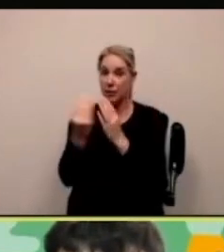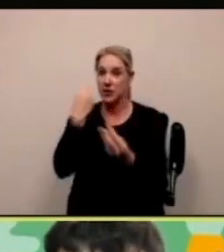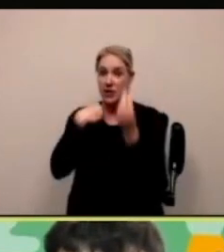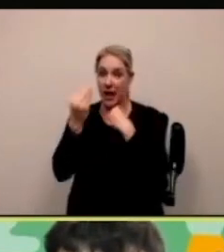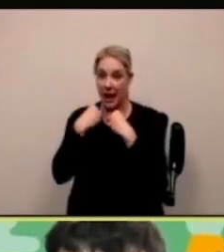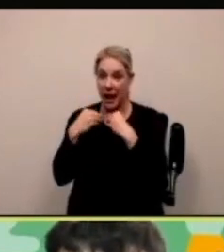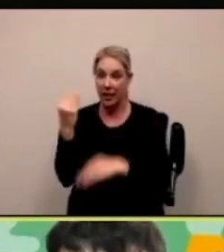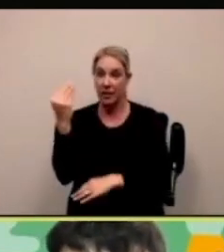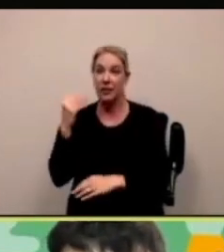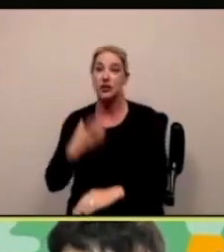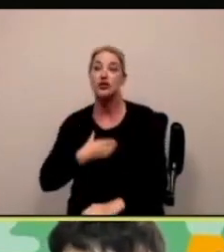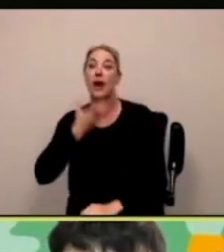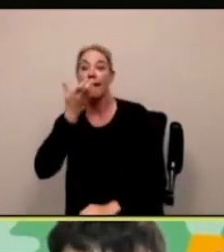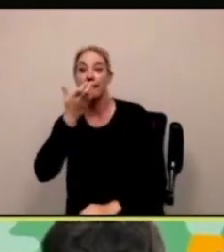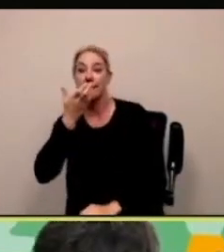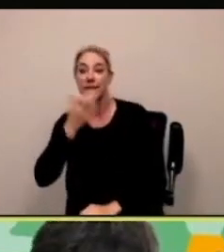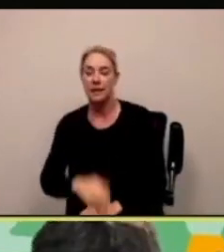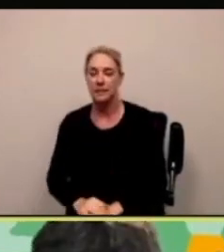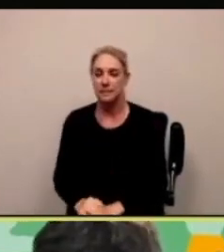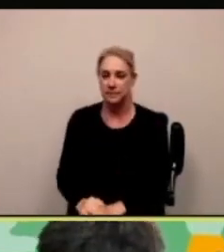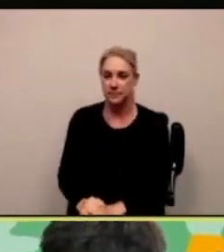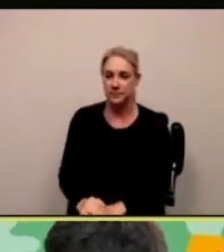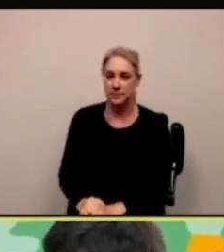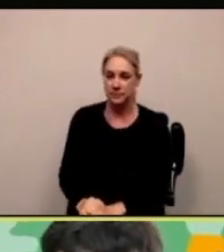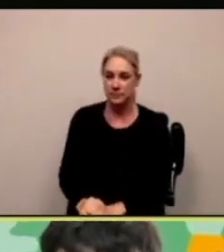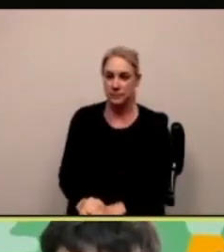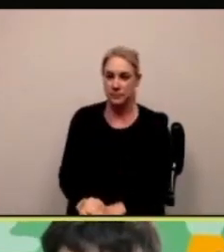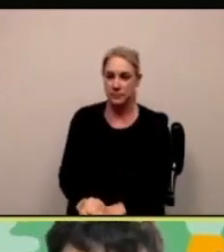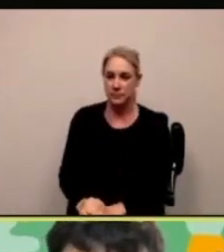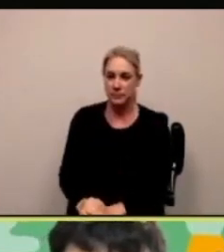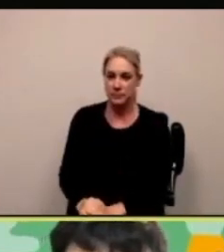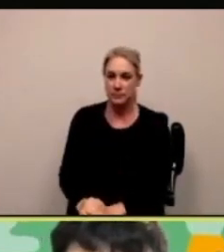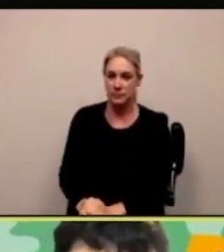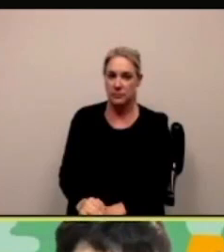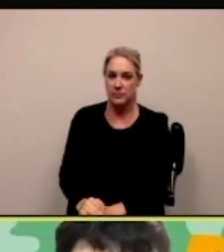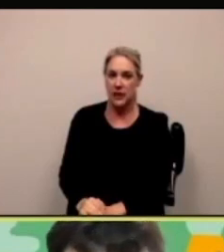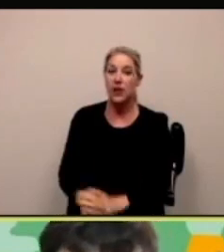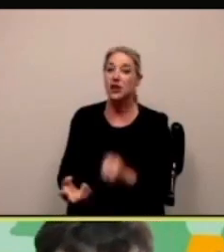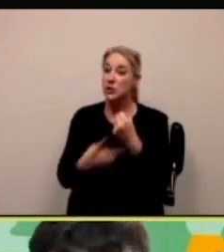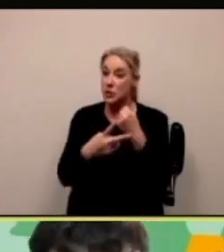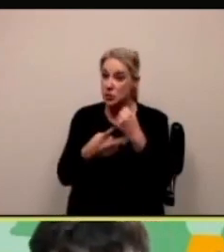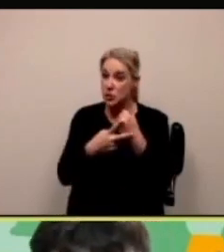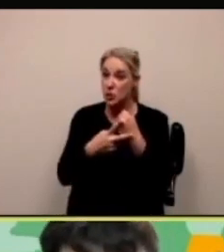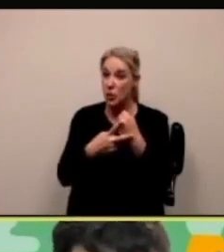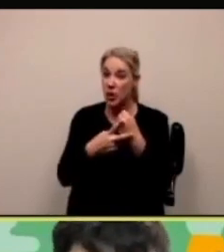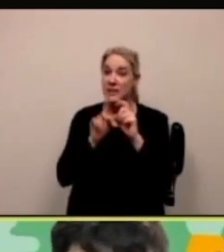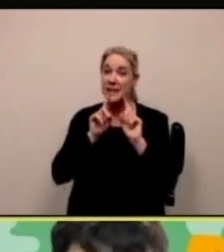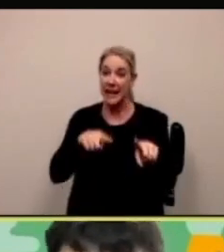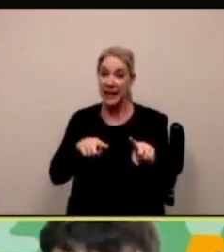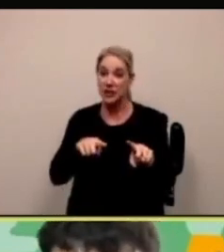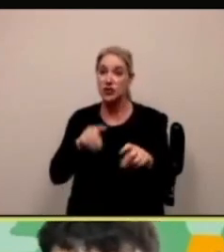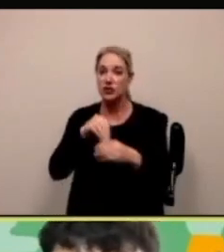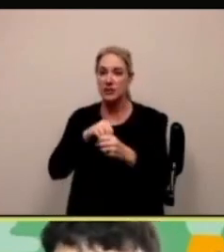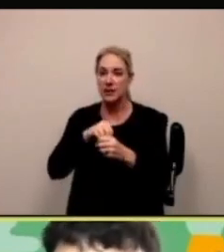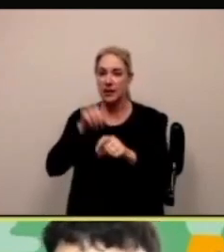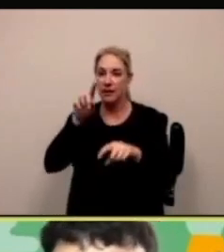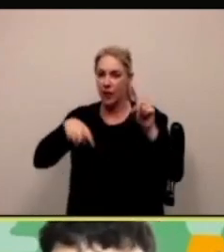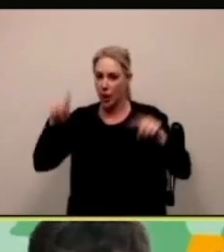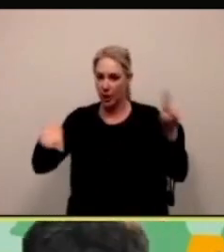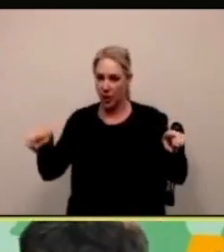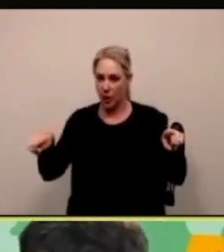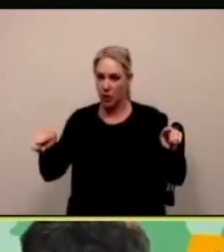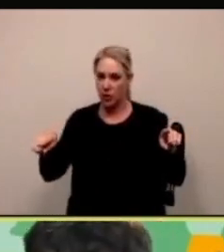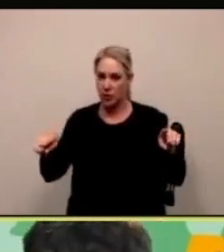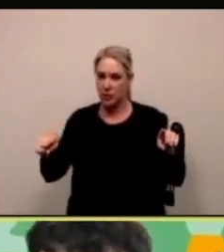blocks. So it stores my answers in variables and then says show text food, and it uses a random font. So